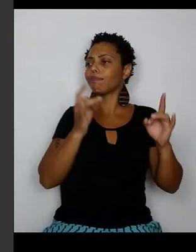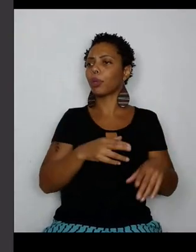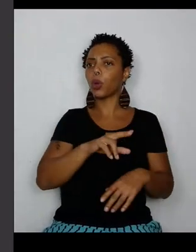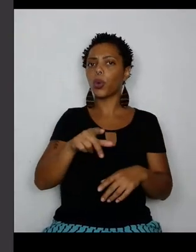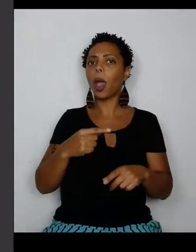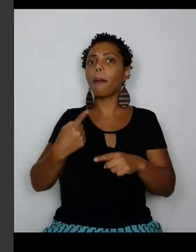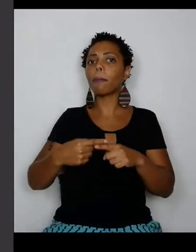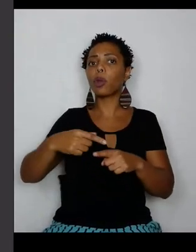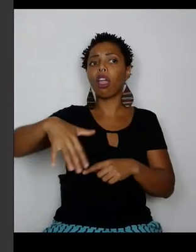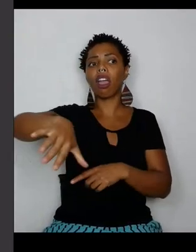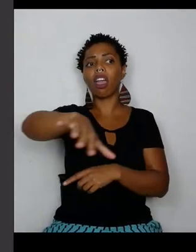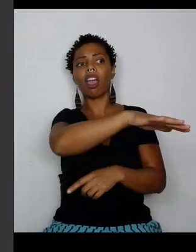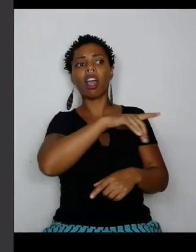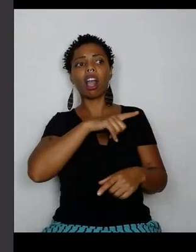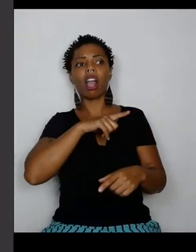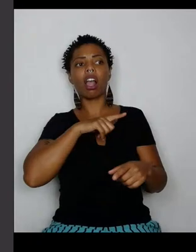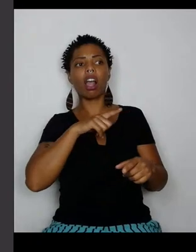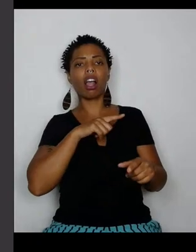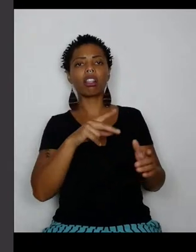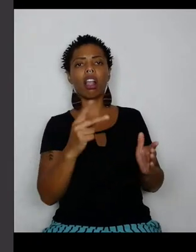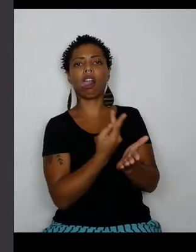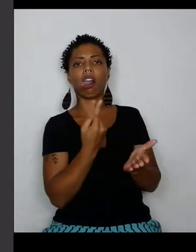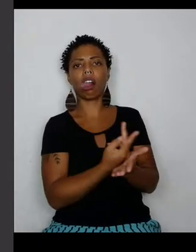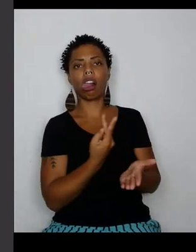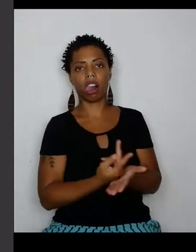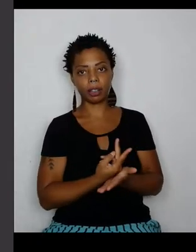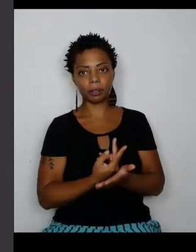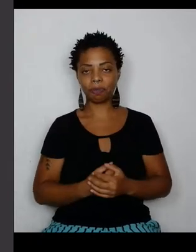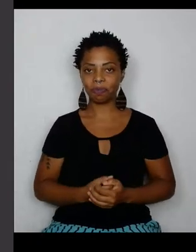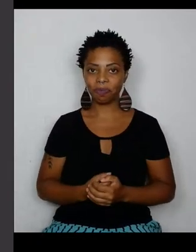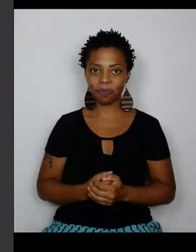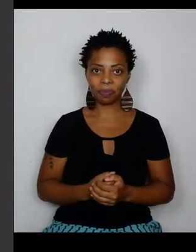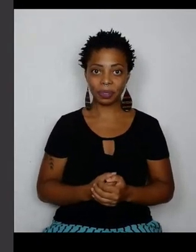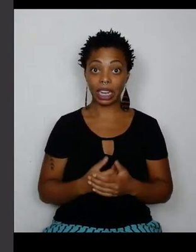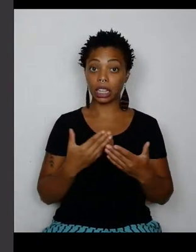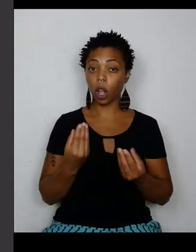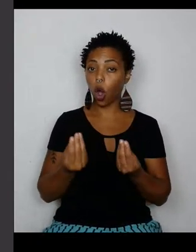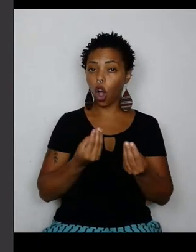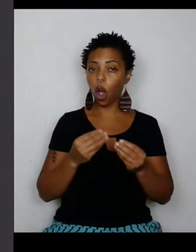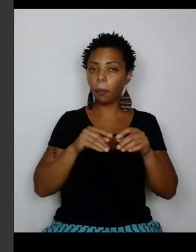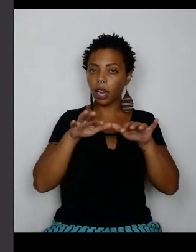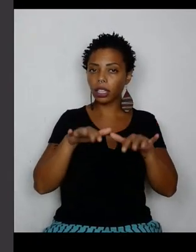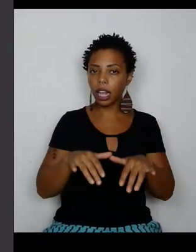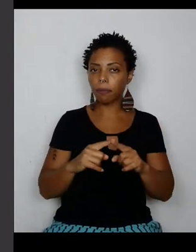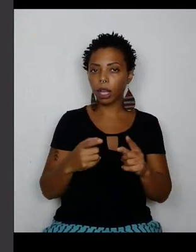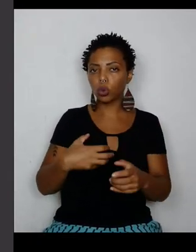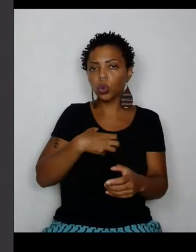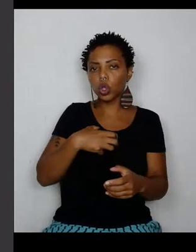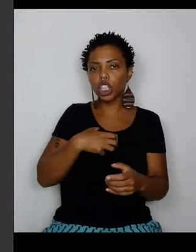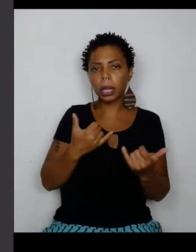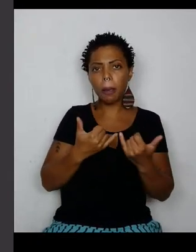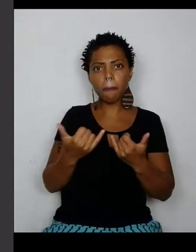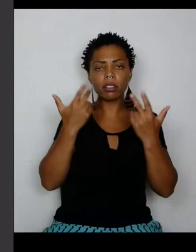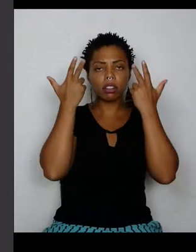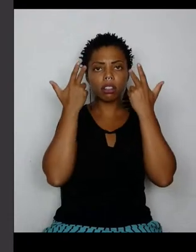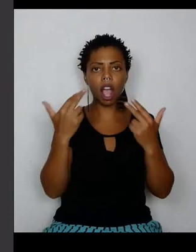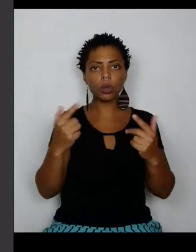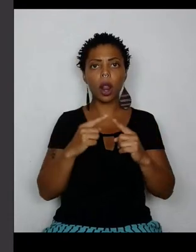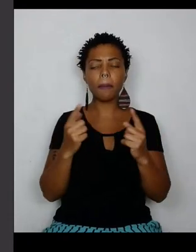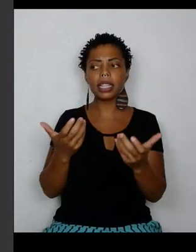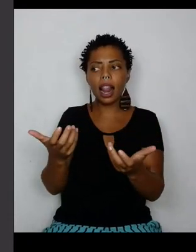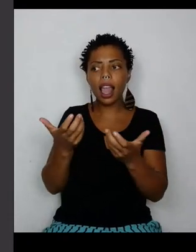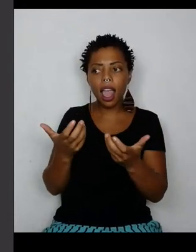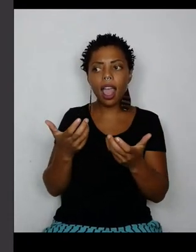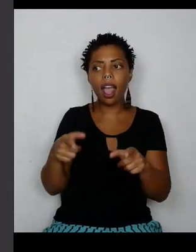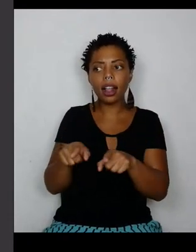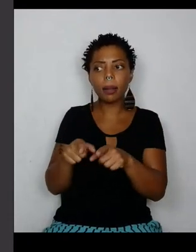and in writing in a way that comes across as spontaneous he also sought to evoke the so-called primitive qualities